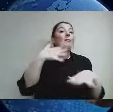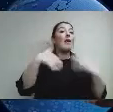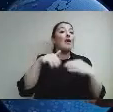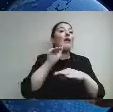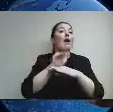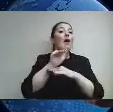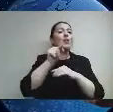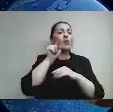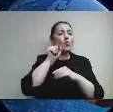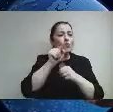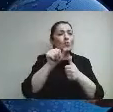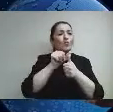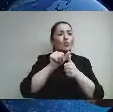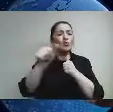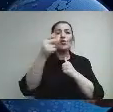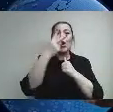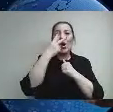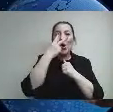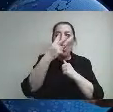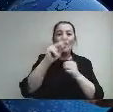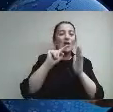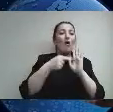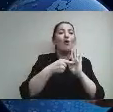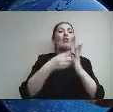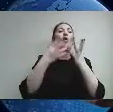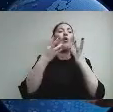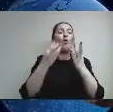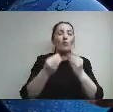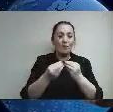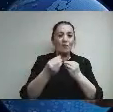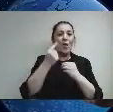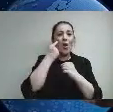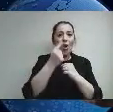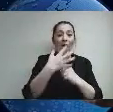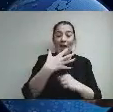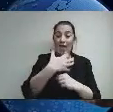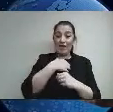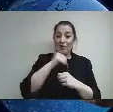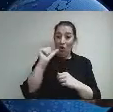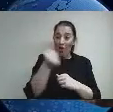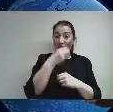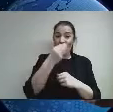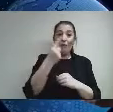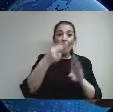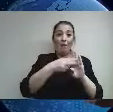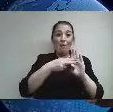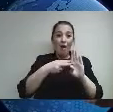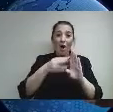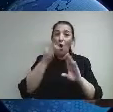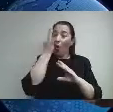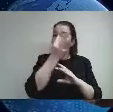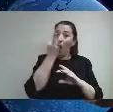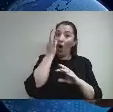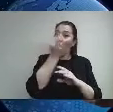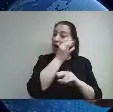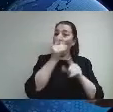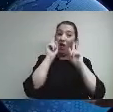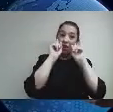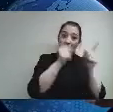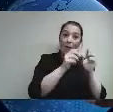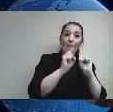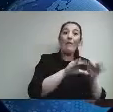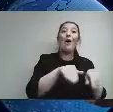And we don't leave the brands that care about us as the visually impaired people. 85% of the visually